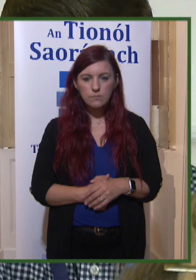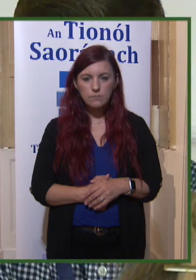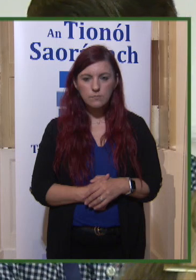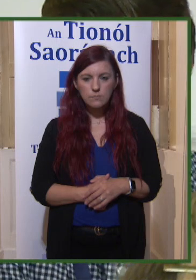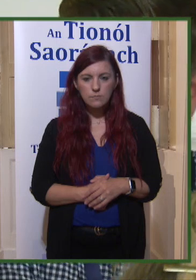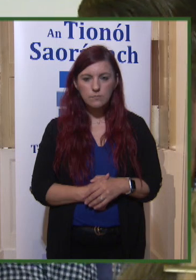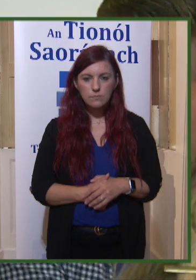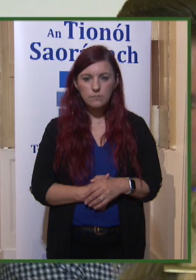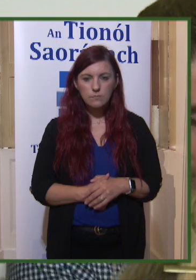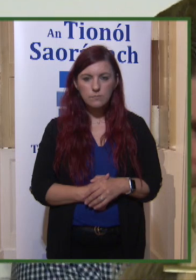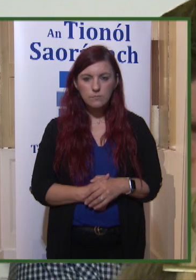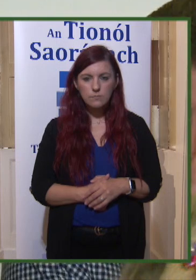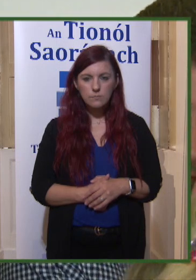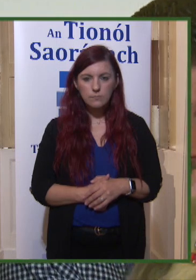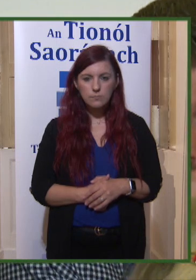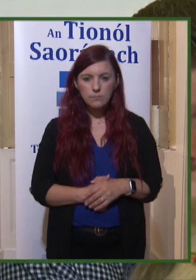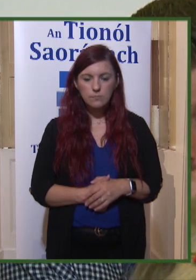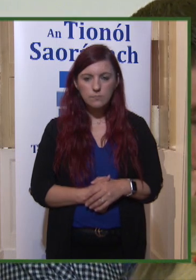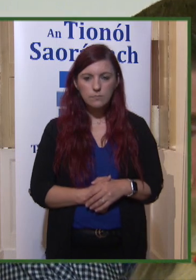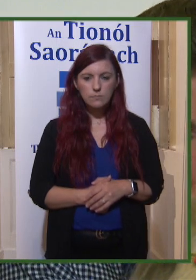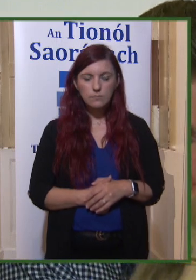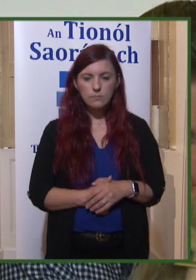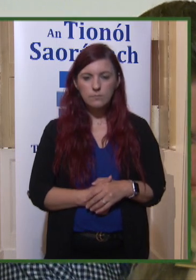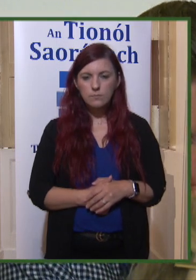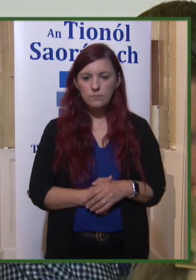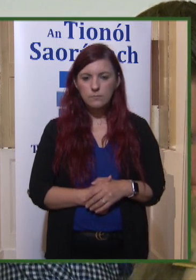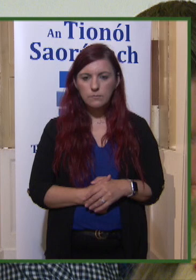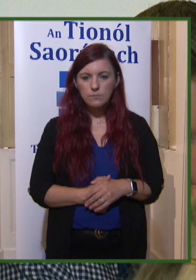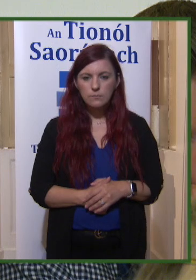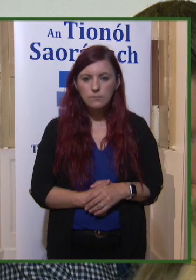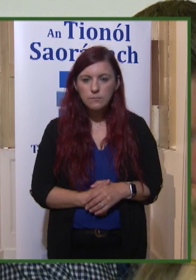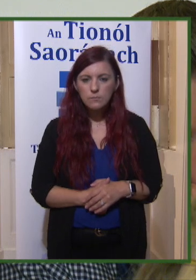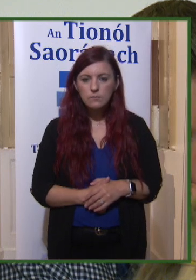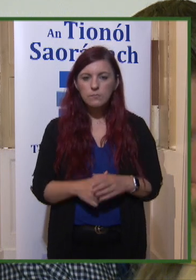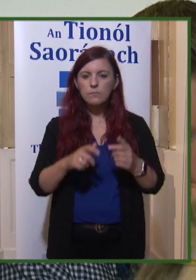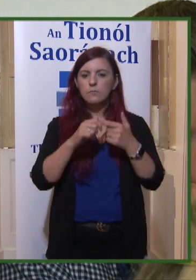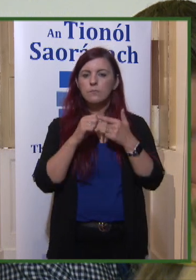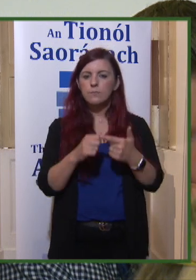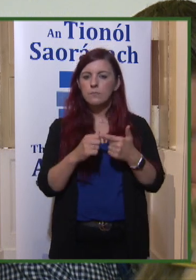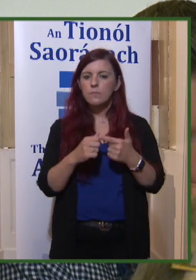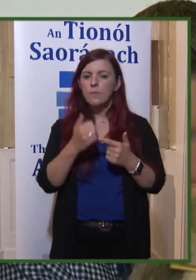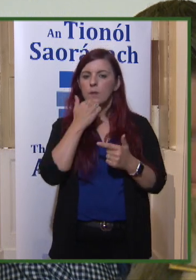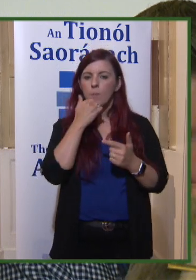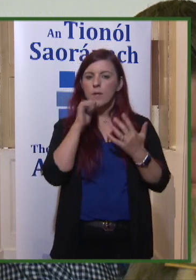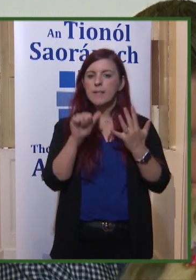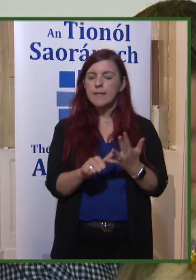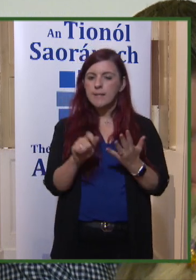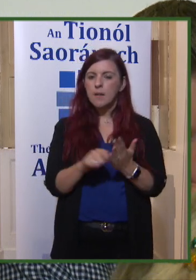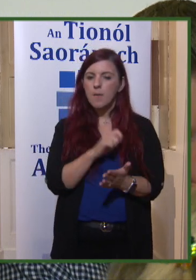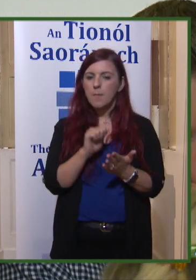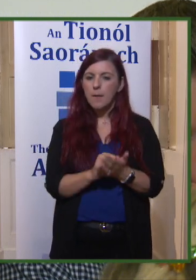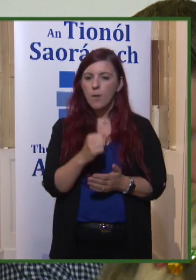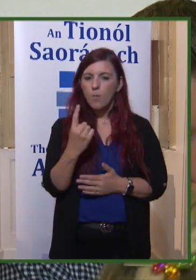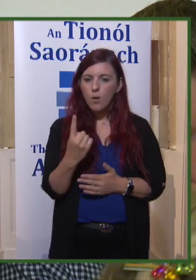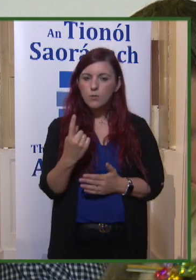No, just go with them. Well, go with them, yeah. Go with them? Yeah. Okay. Our next amendment was to change number 6 on ballot paper 1 to further